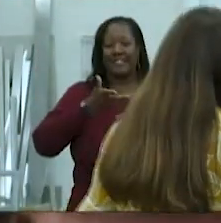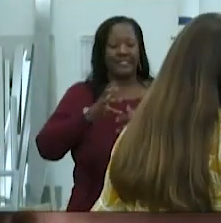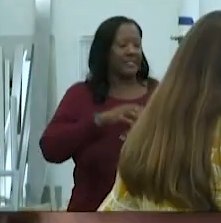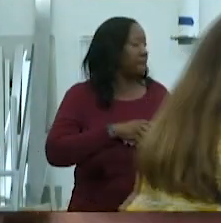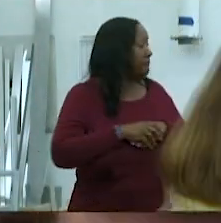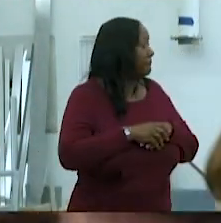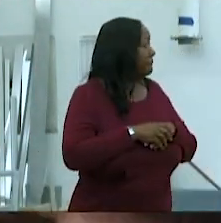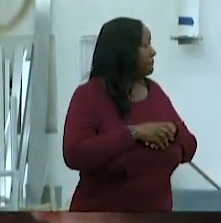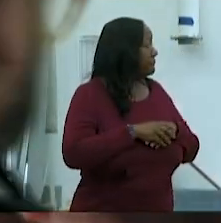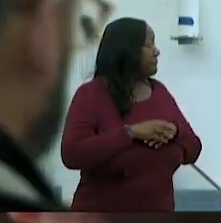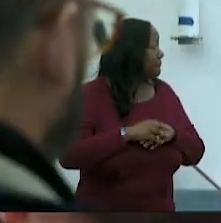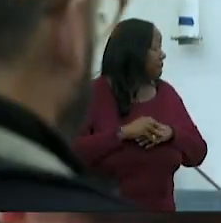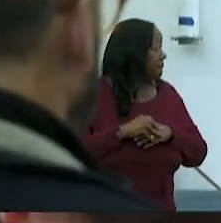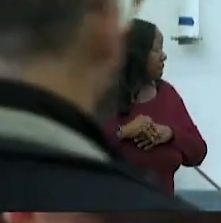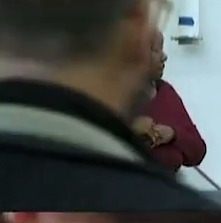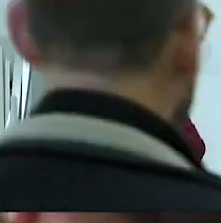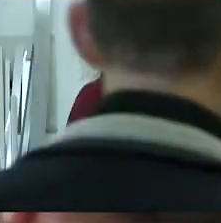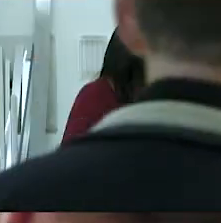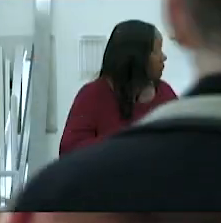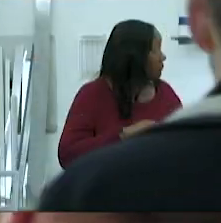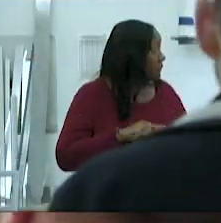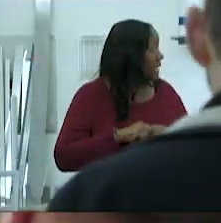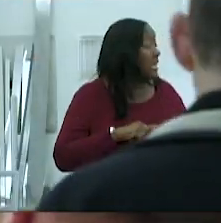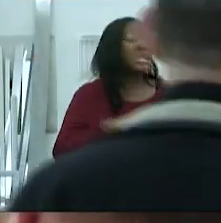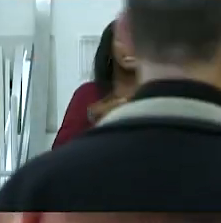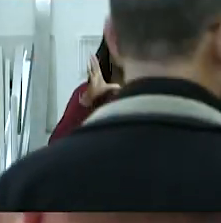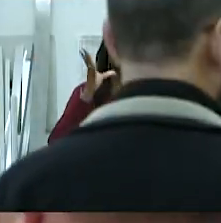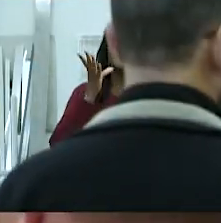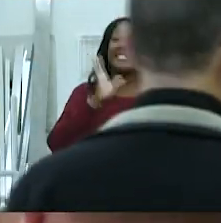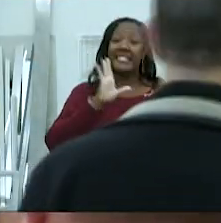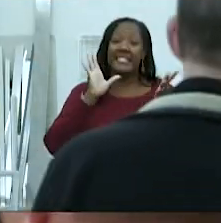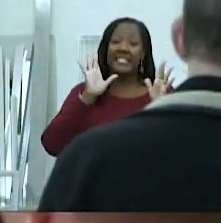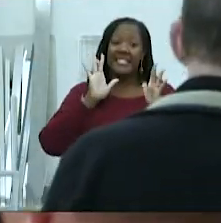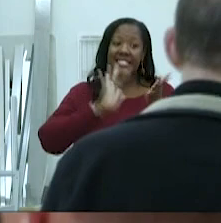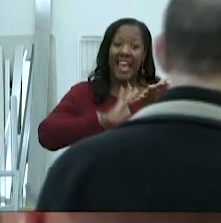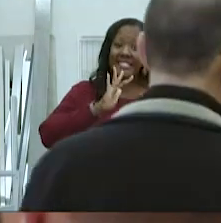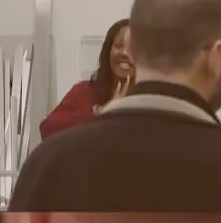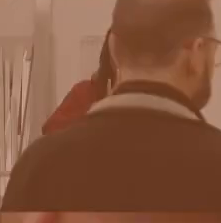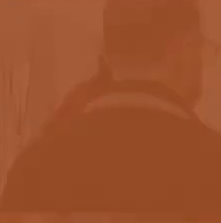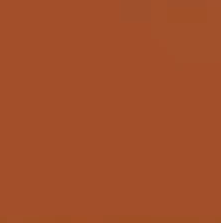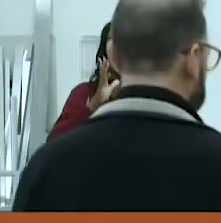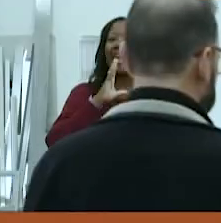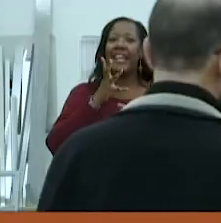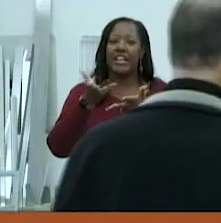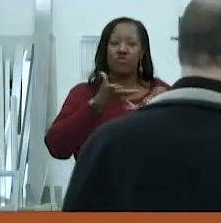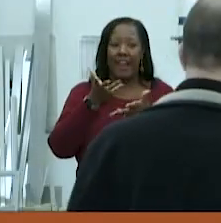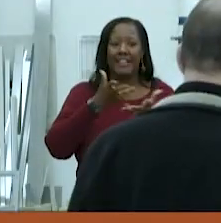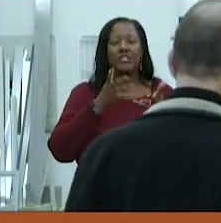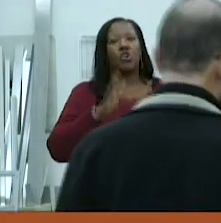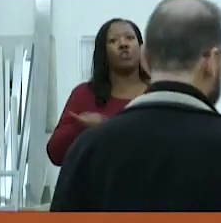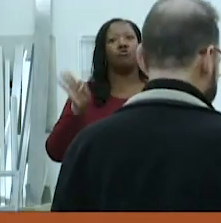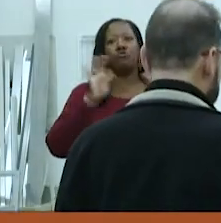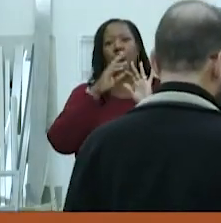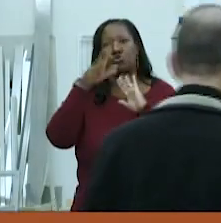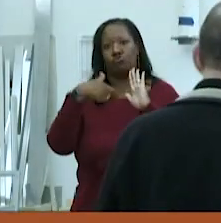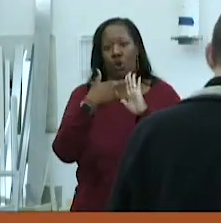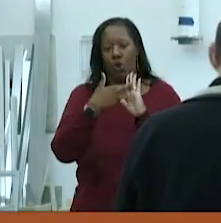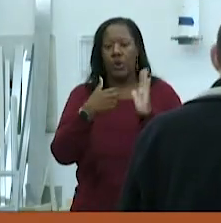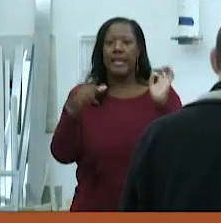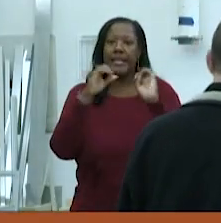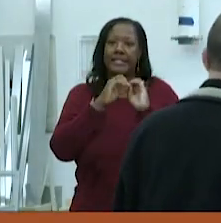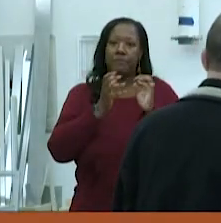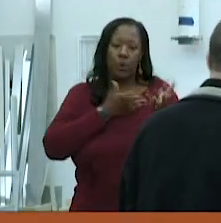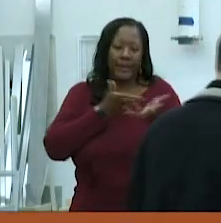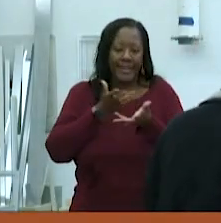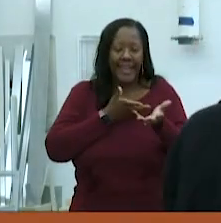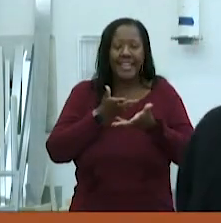Tactile and mechanical interactives play a crucial role in museums. They make exhibits more engaging, aesthetically appealing, and accessible to a